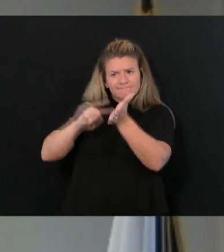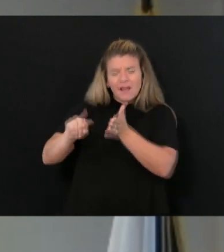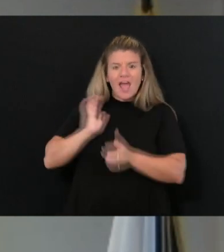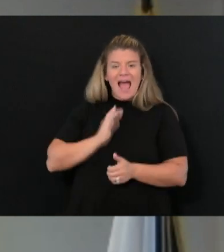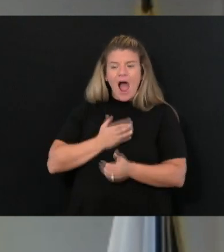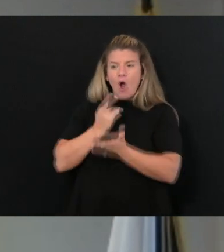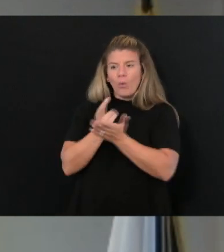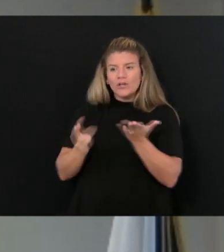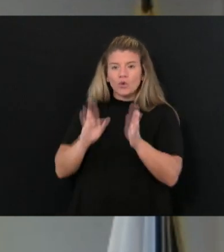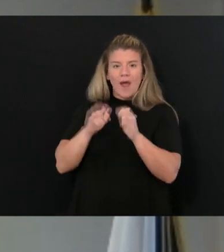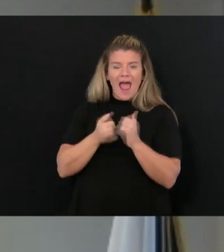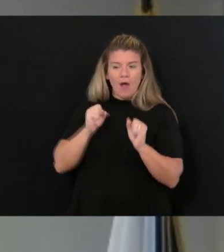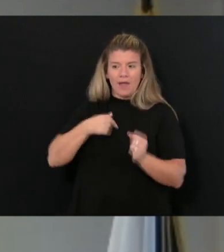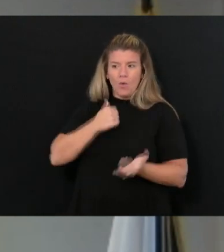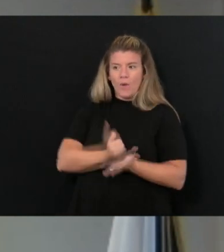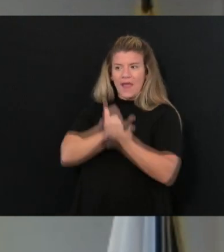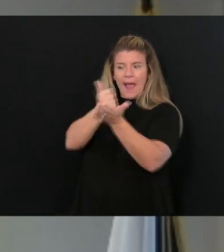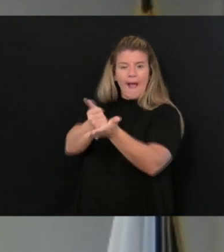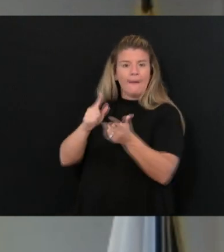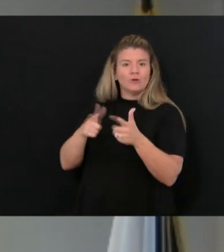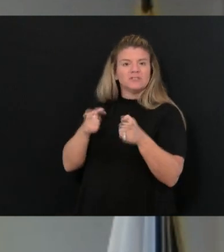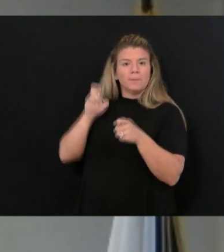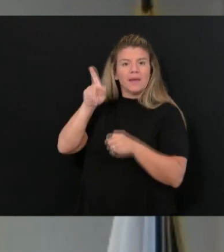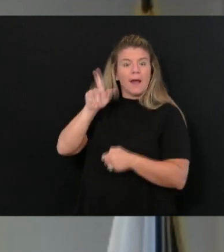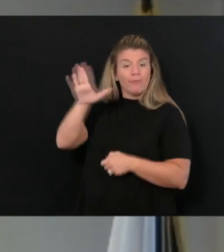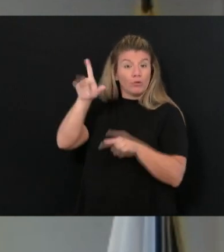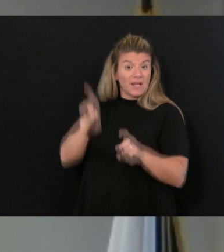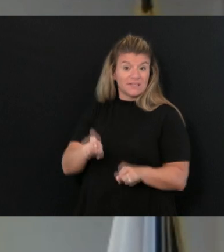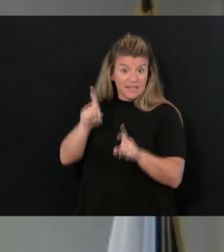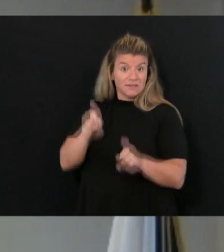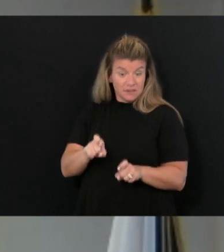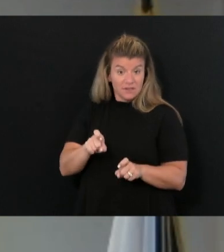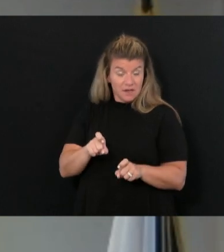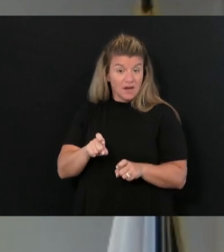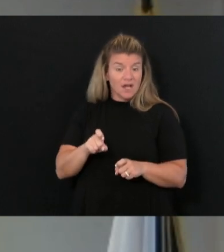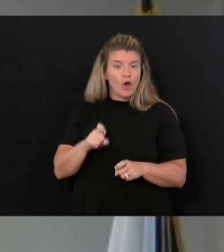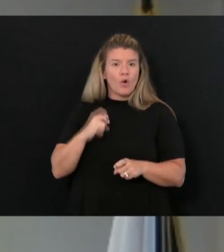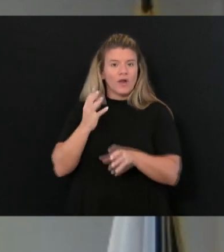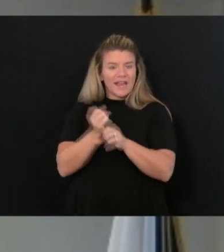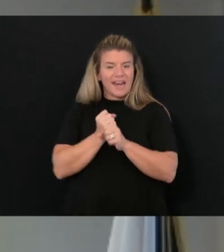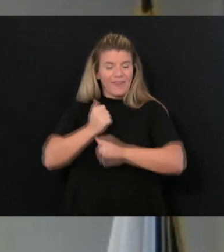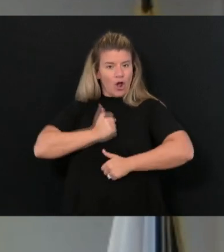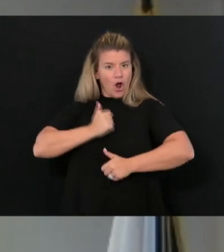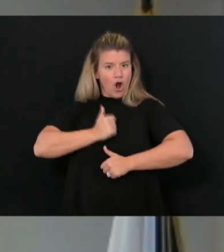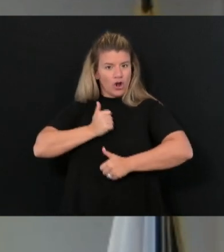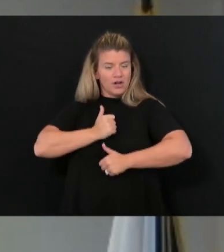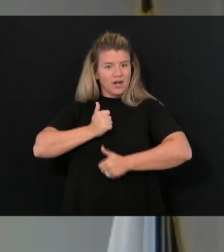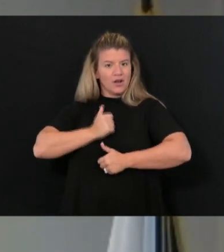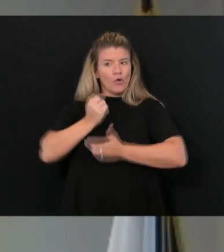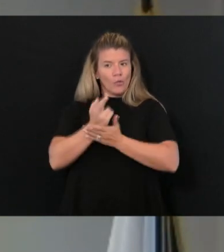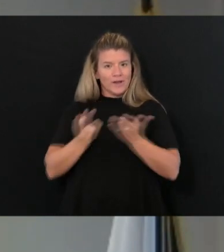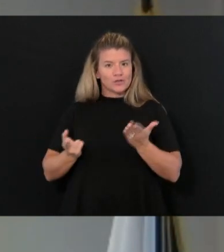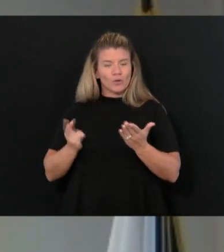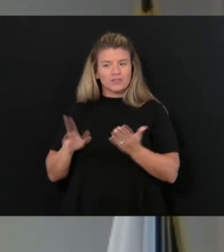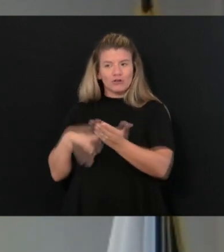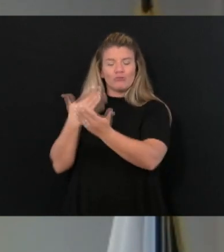resources, how we could help in terms of speeding up testing, which we did. In terms of getting Guard resources to them. National Guard, again, is